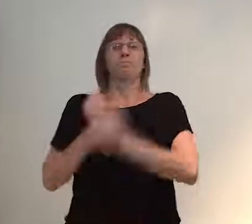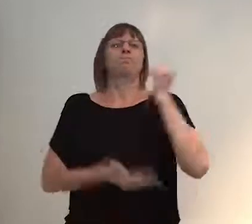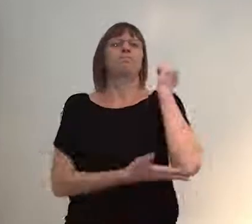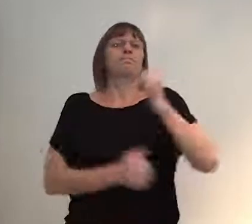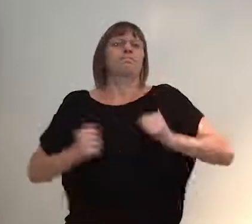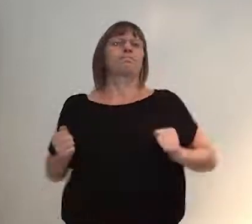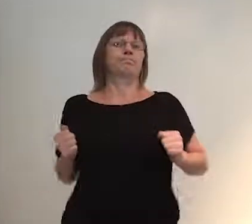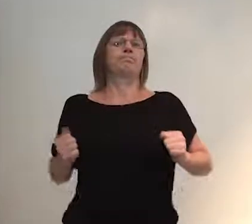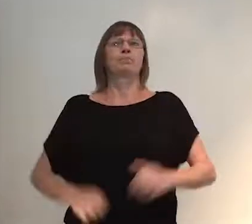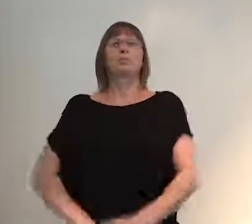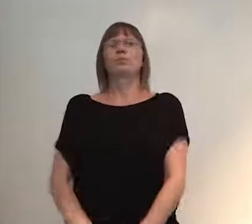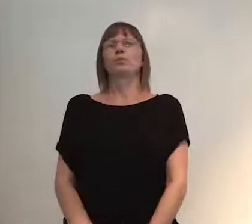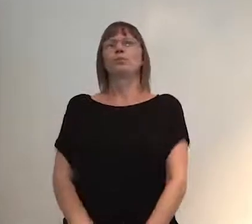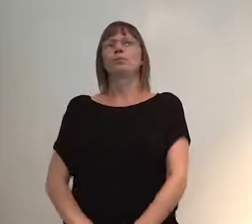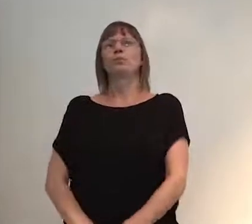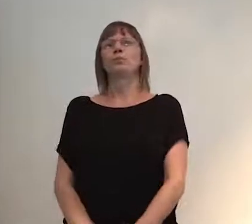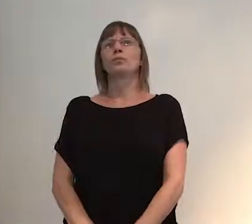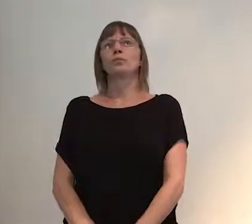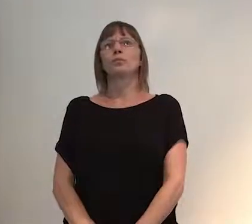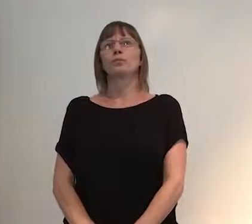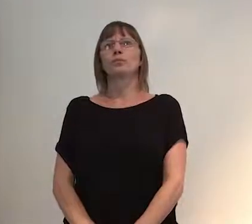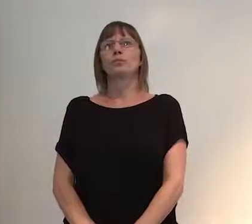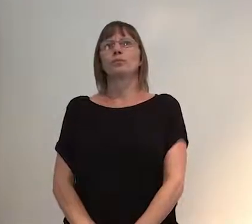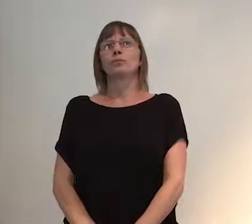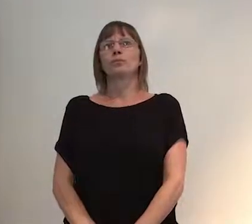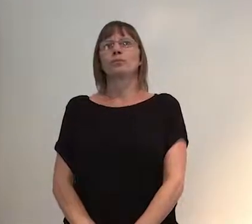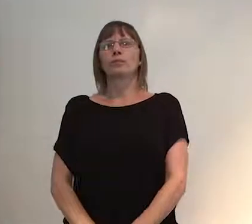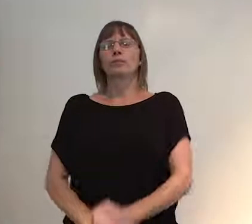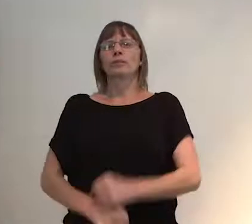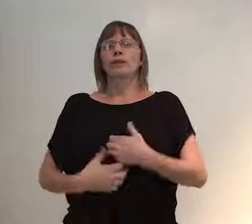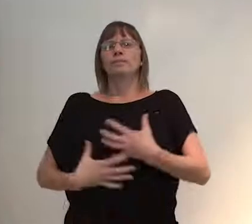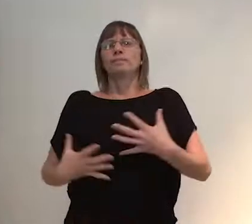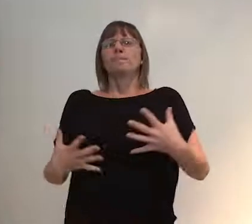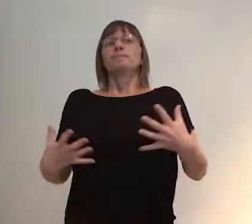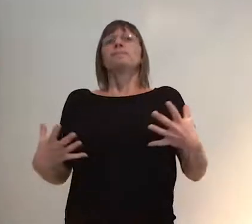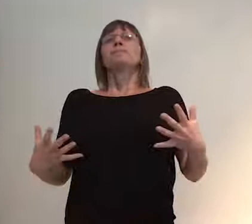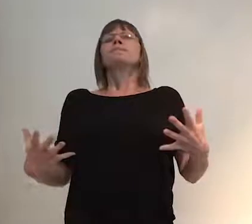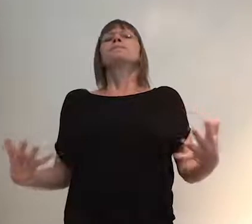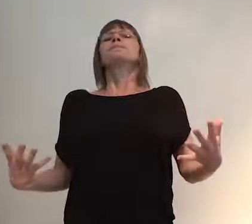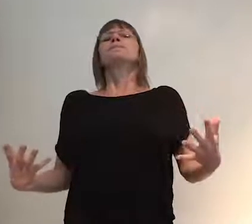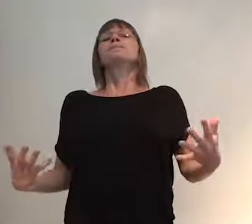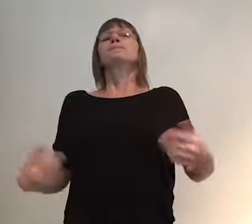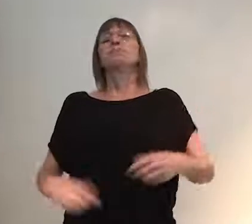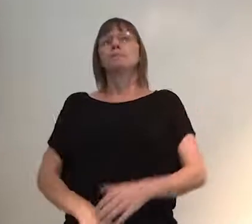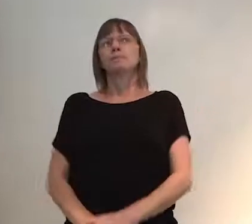elbows, and then we open through the chest.